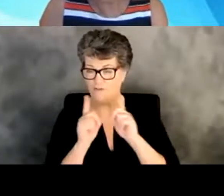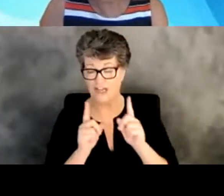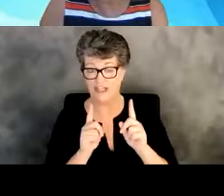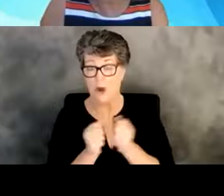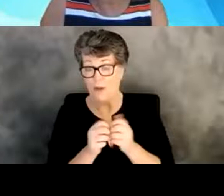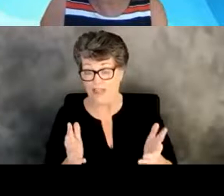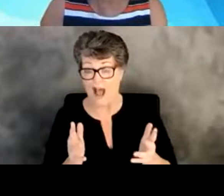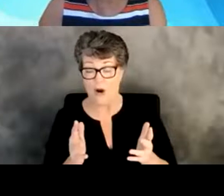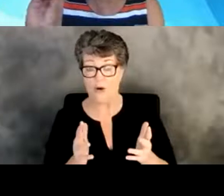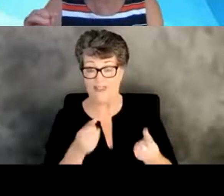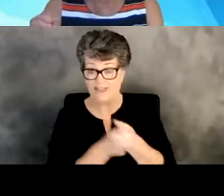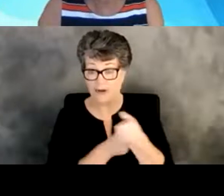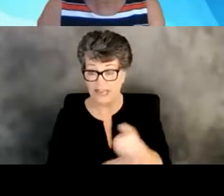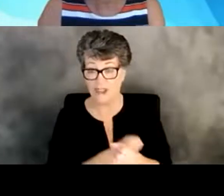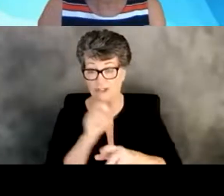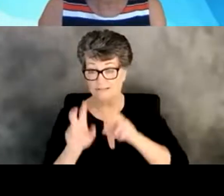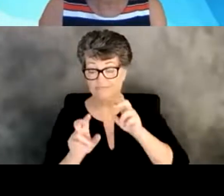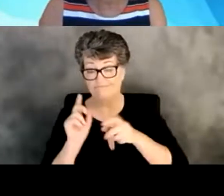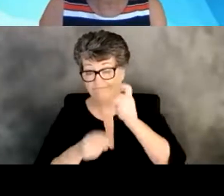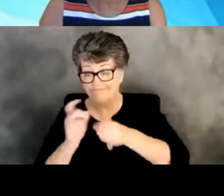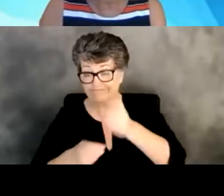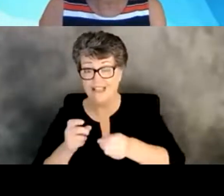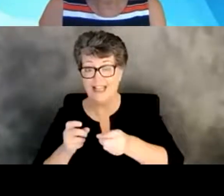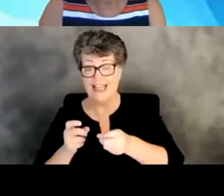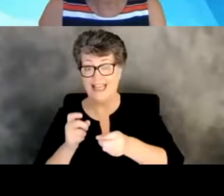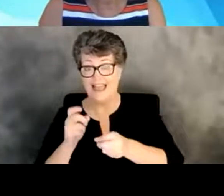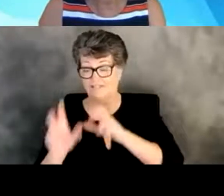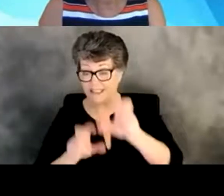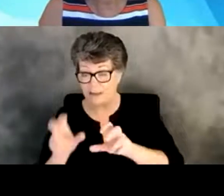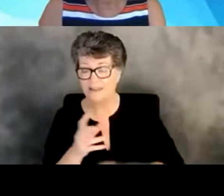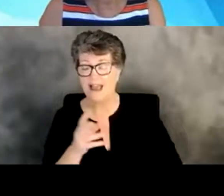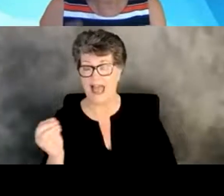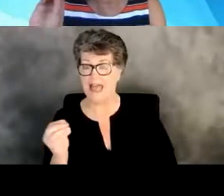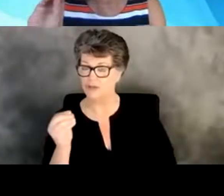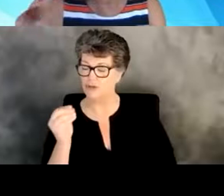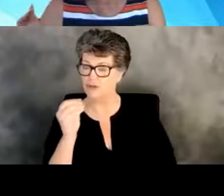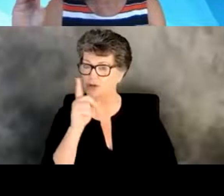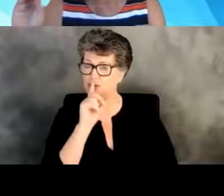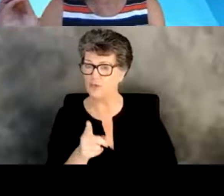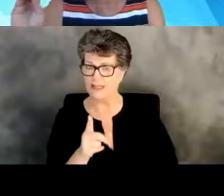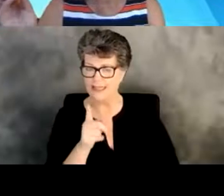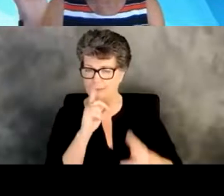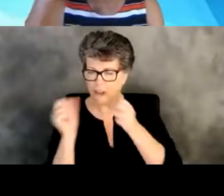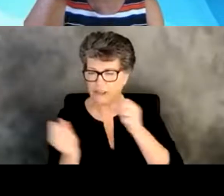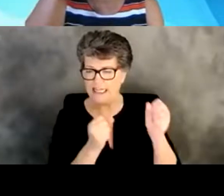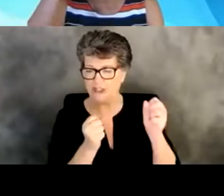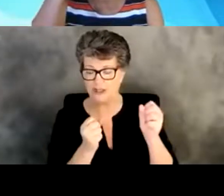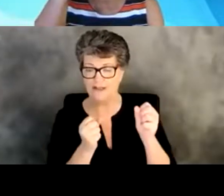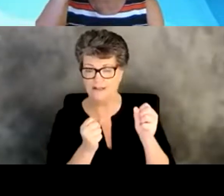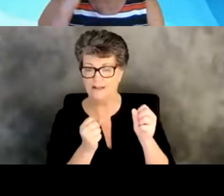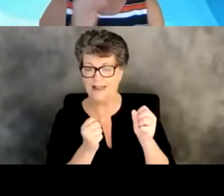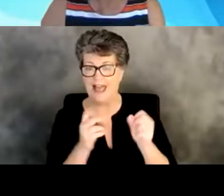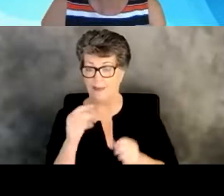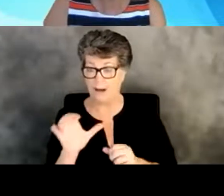the Philanthropy's catalytic investments, and the opportunity to really be strategic in addition to the public investments